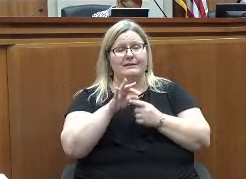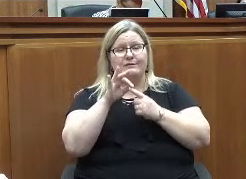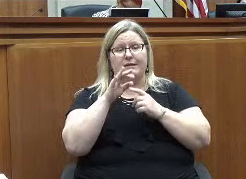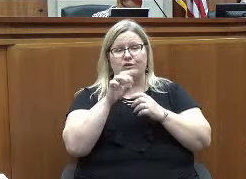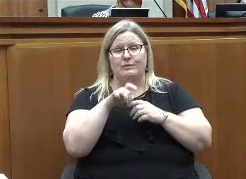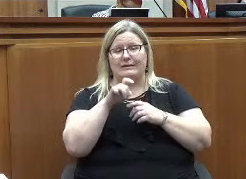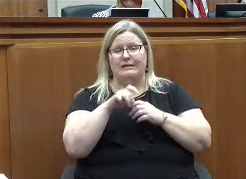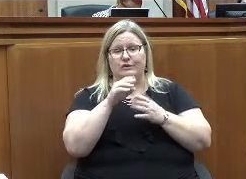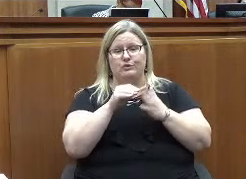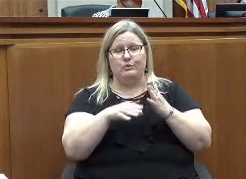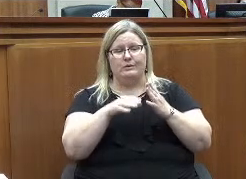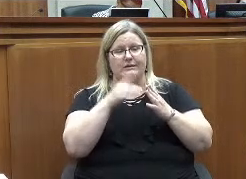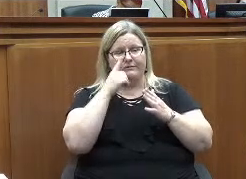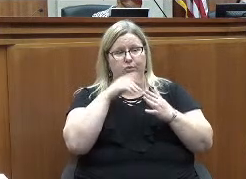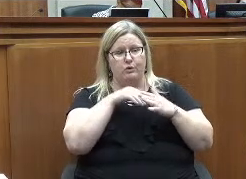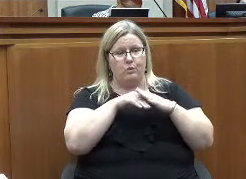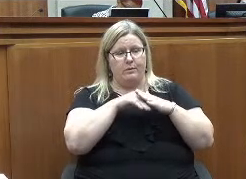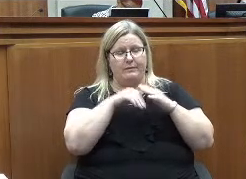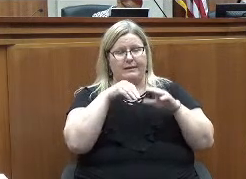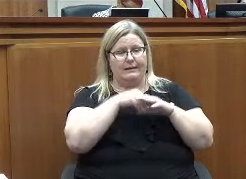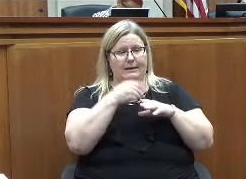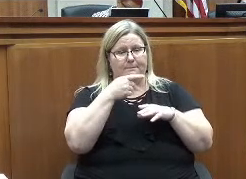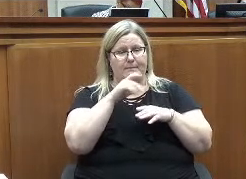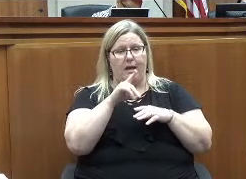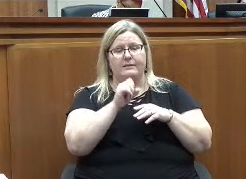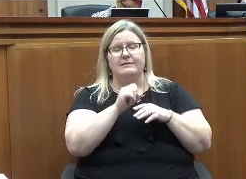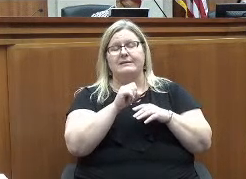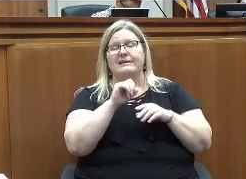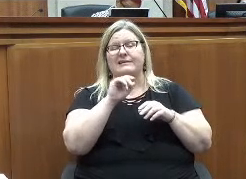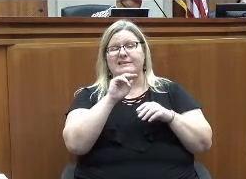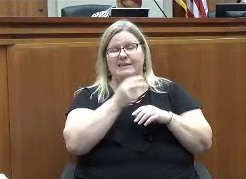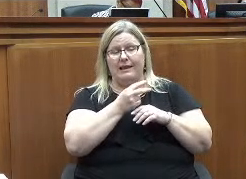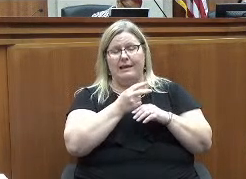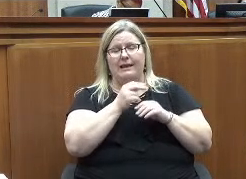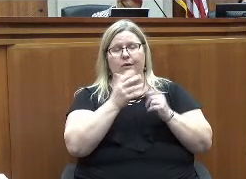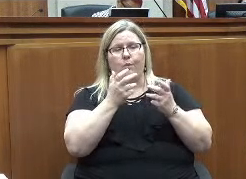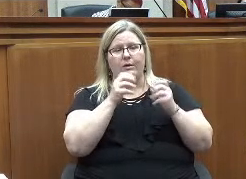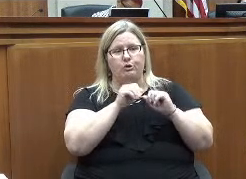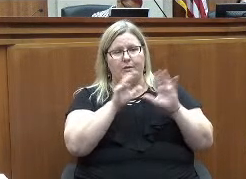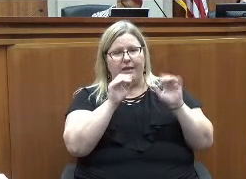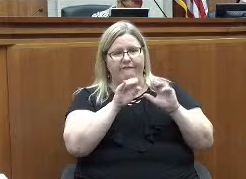the pods. Secondly, to clarify that